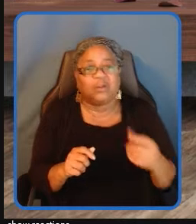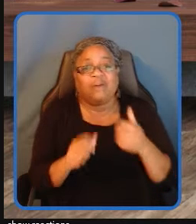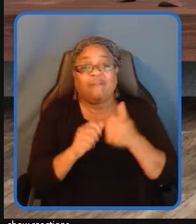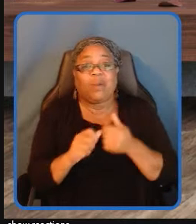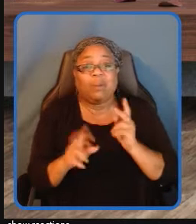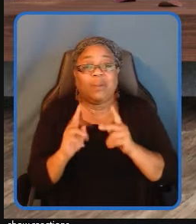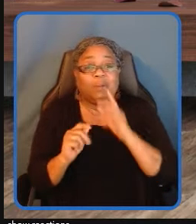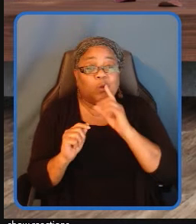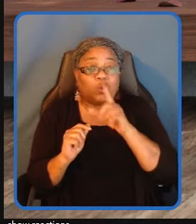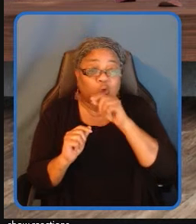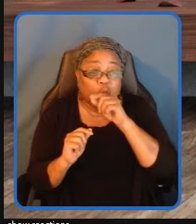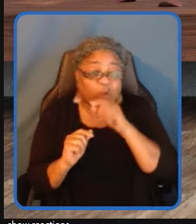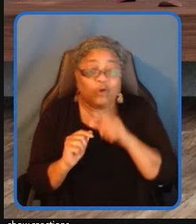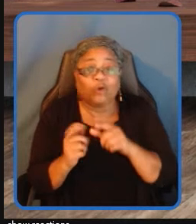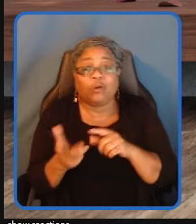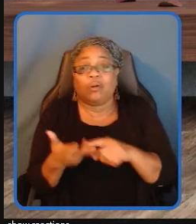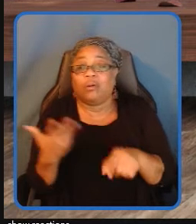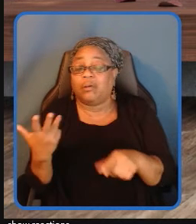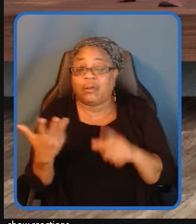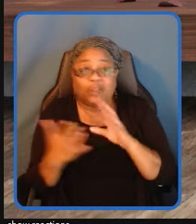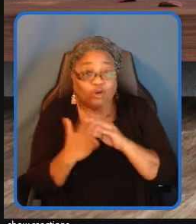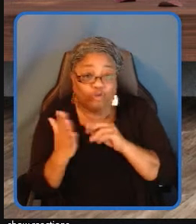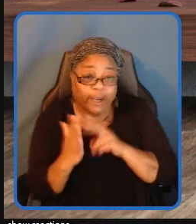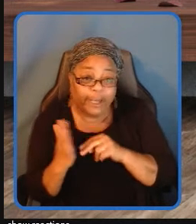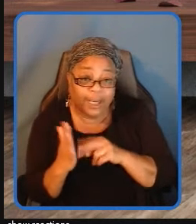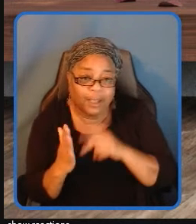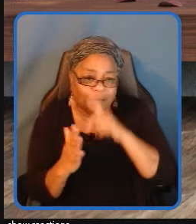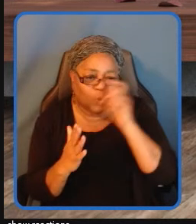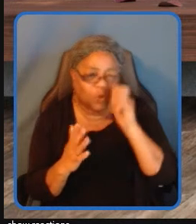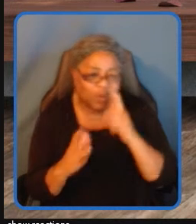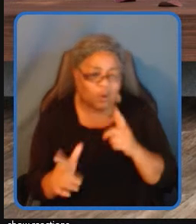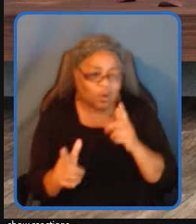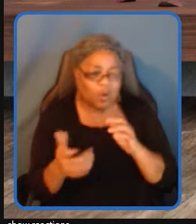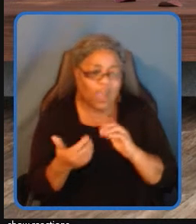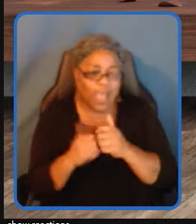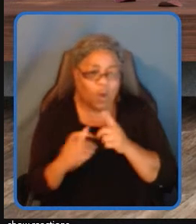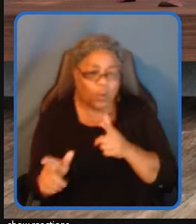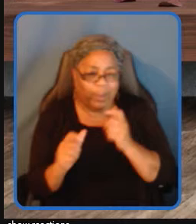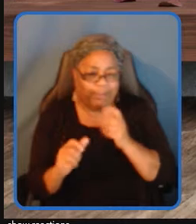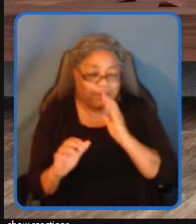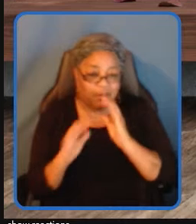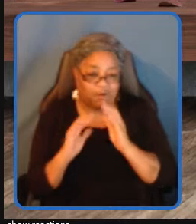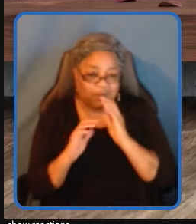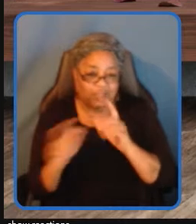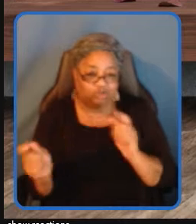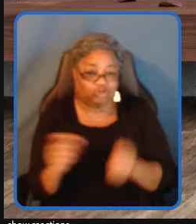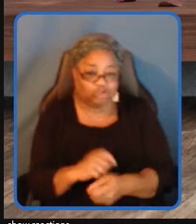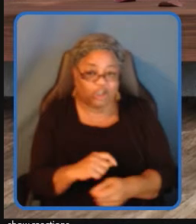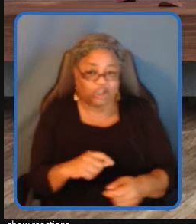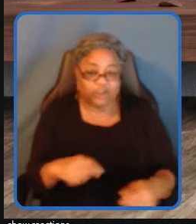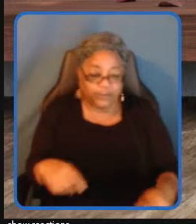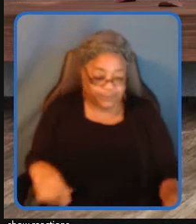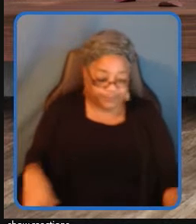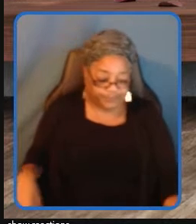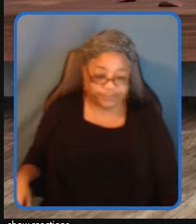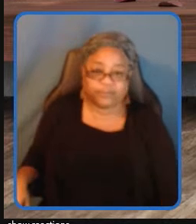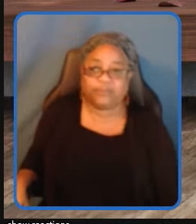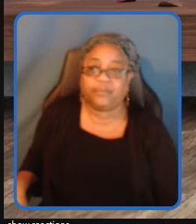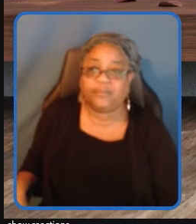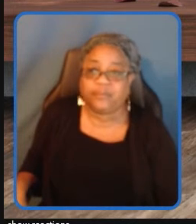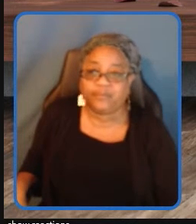thought that they should follow before, because they know how quickly the conversation is changing. Yes, exactly